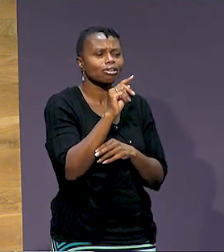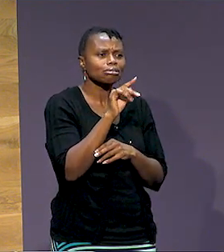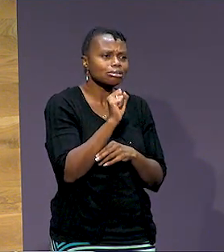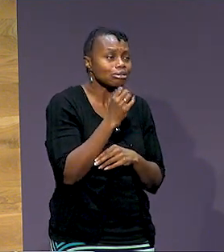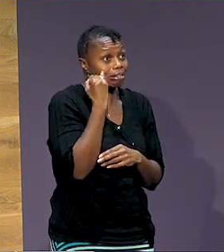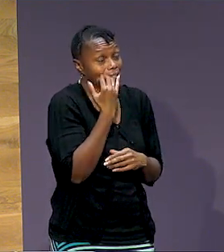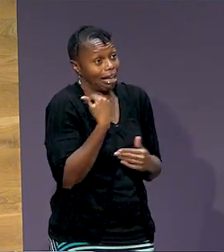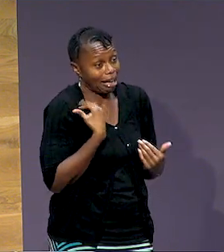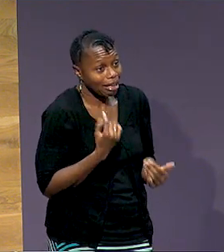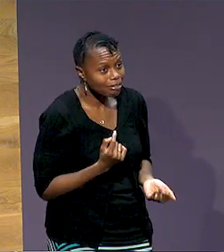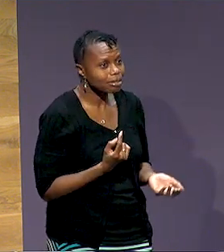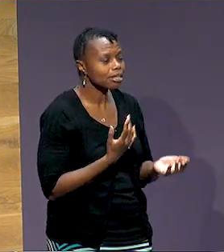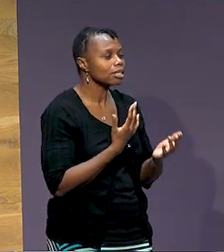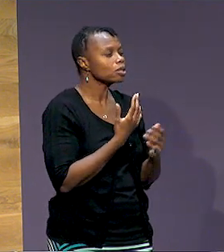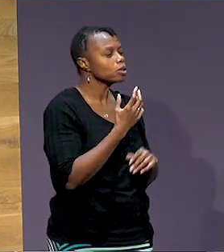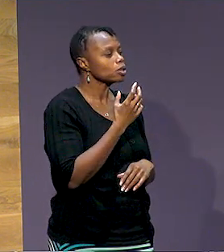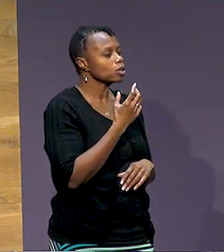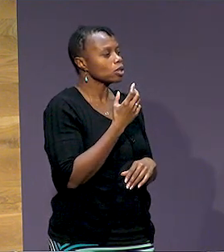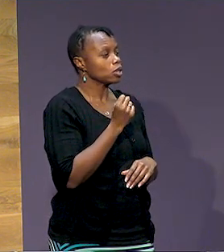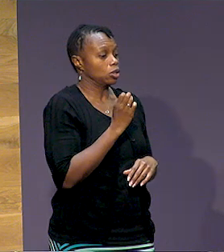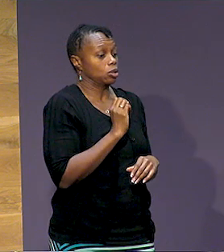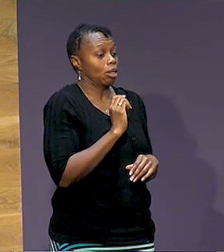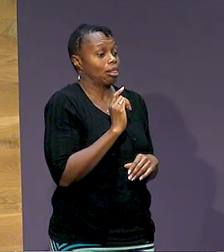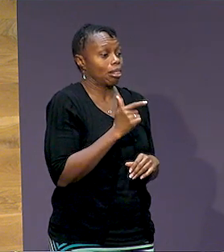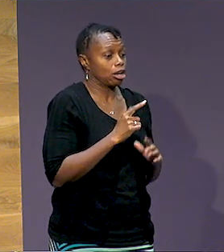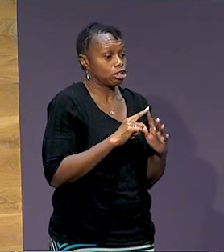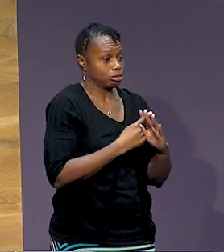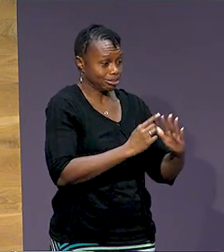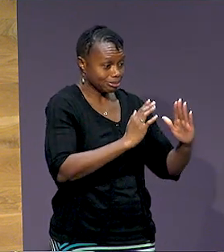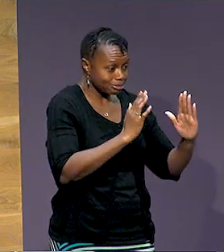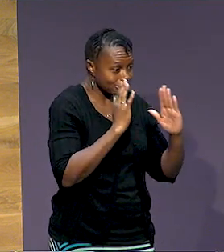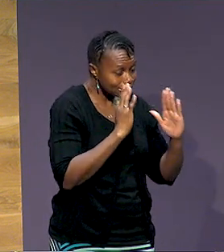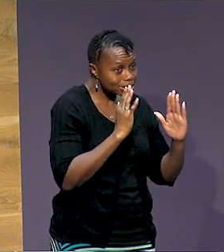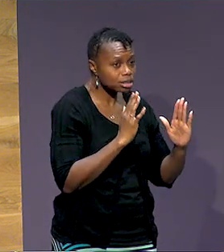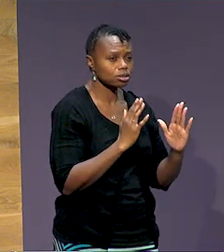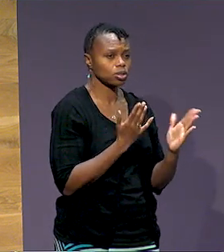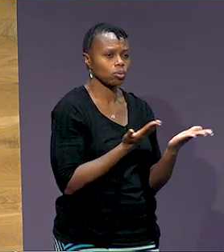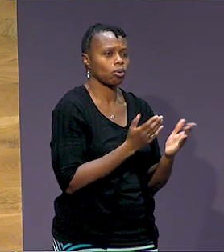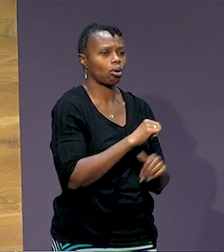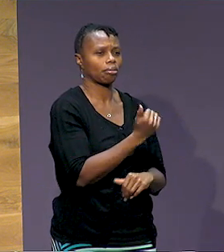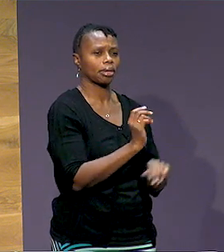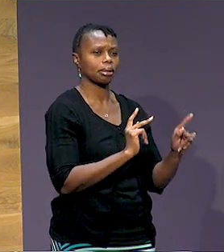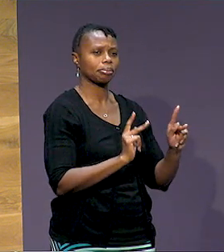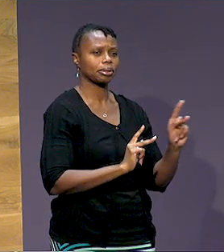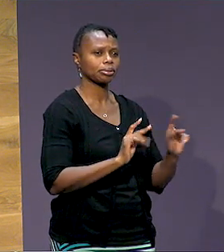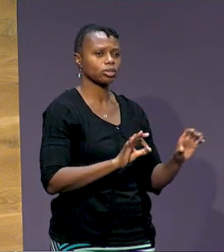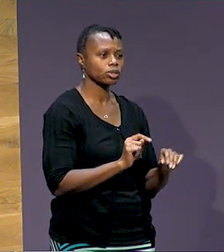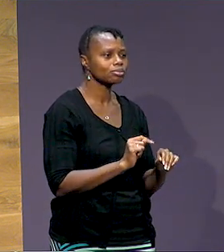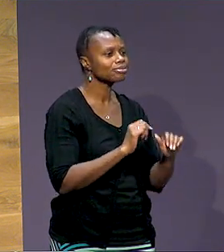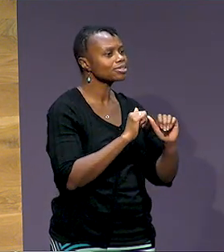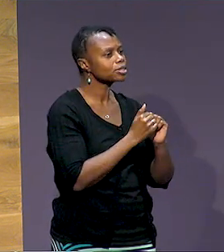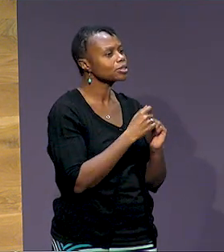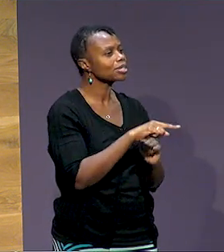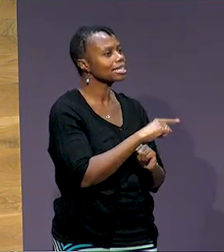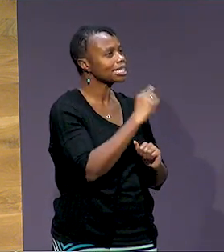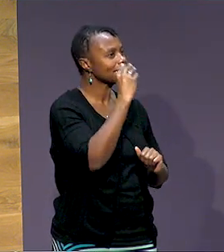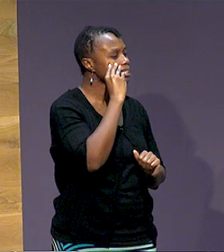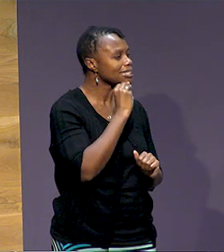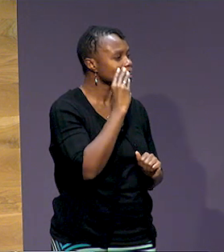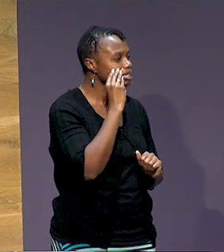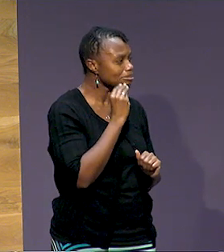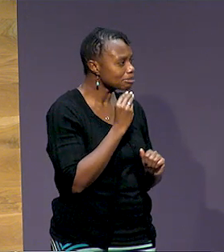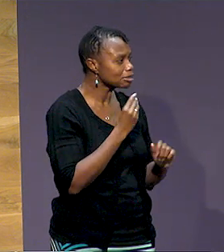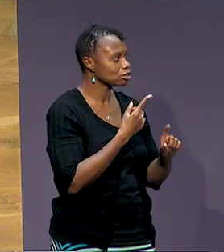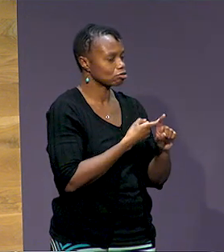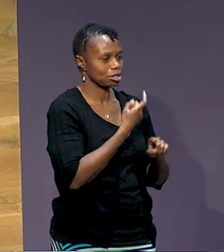like the actual experience. I started paying a lot of attention to what they were doing as far as how it was experienced by someone